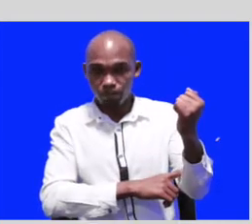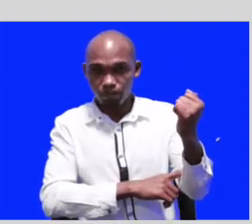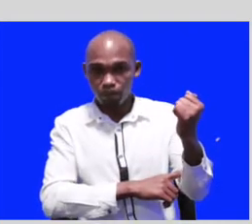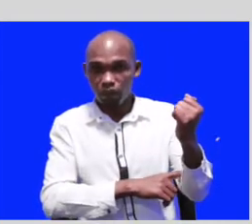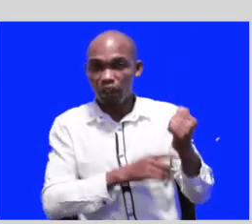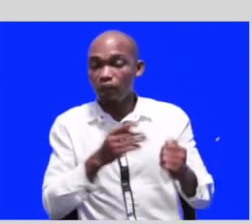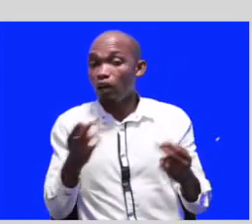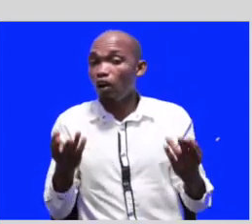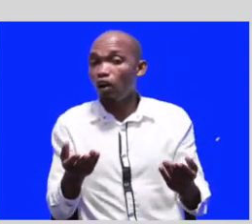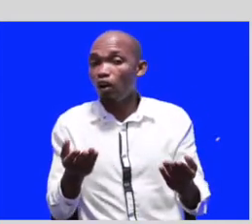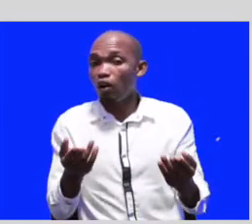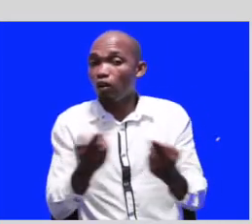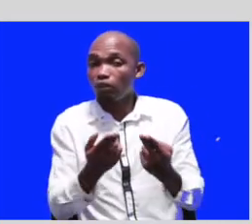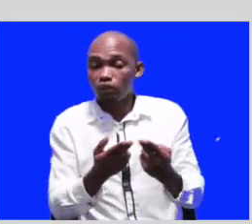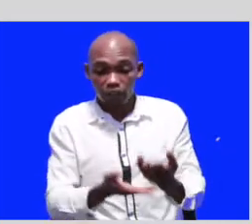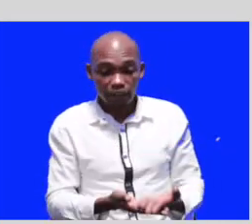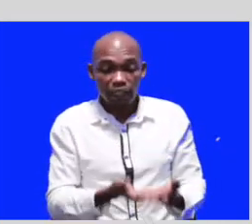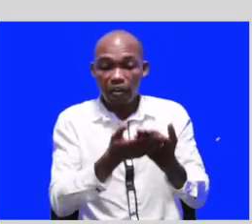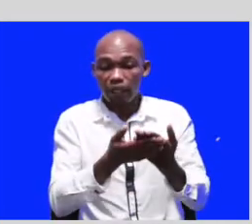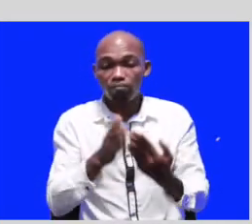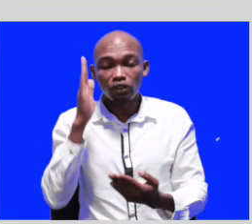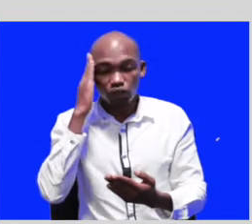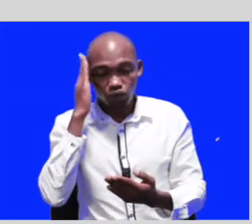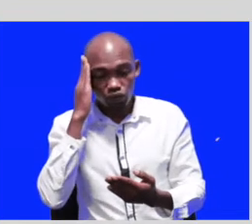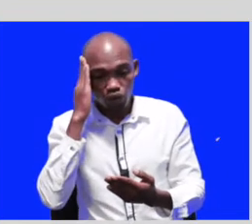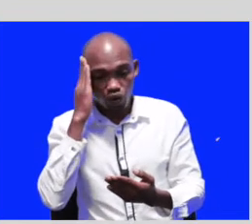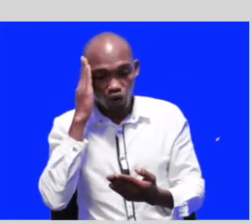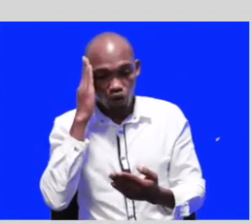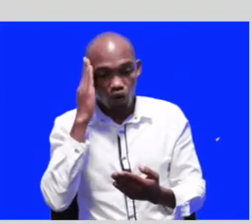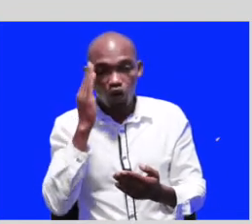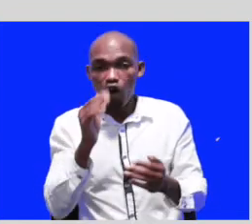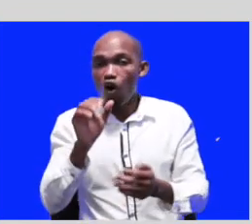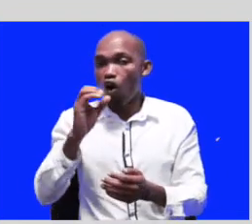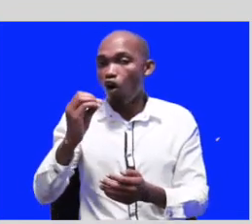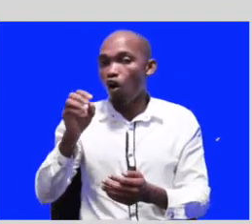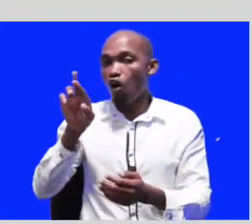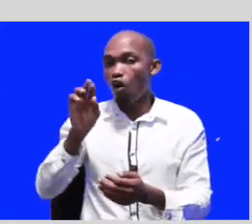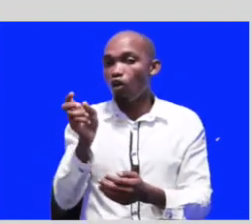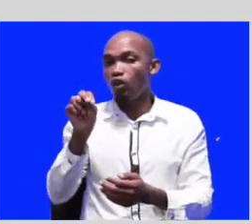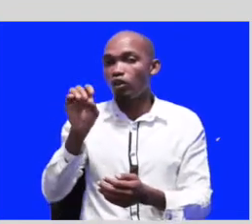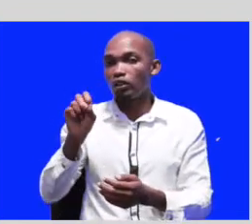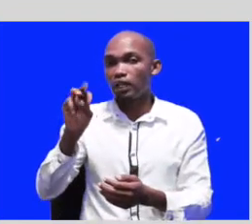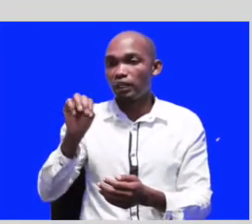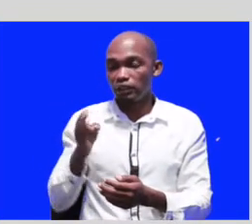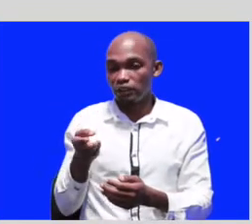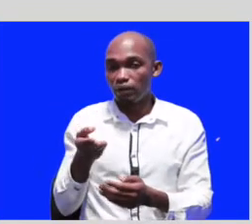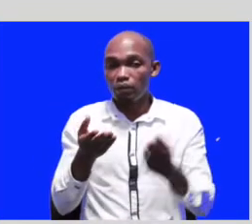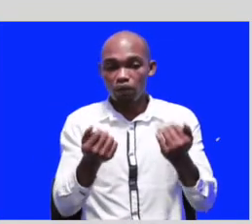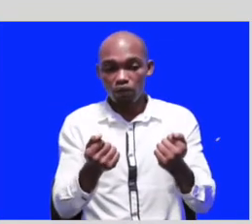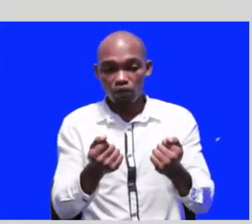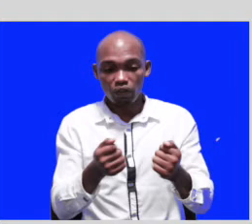It helps to know how different organisms relate. In studying evolution, there are different theories